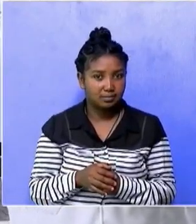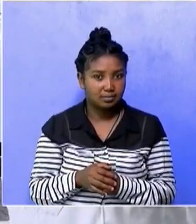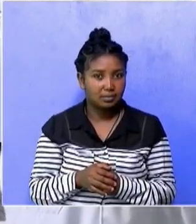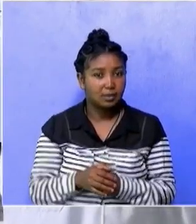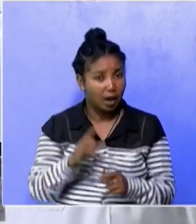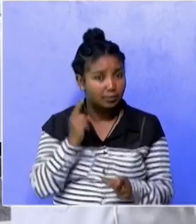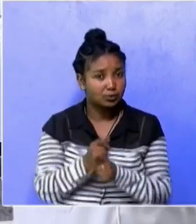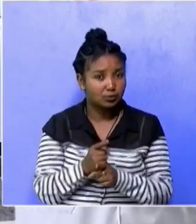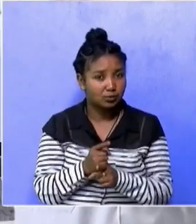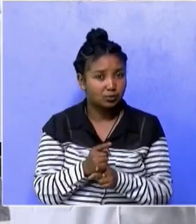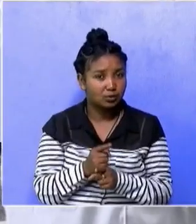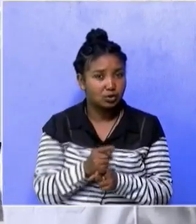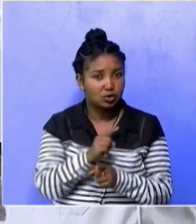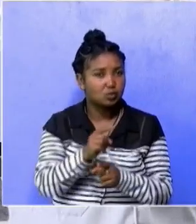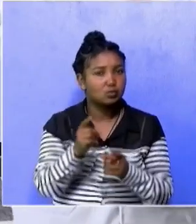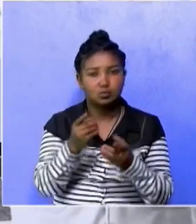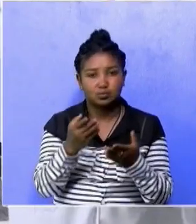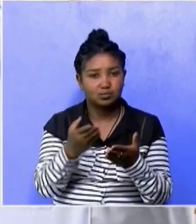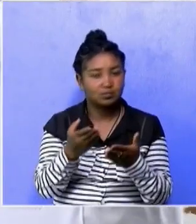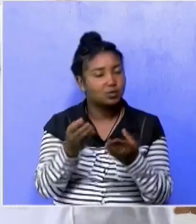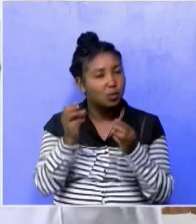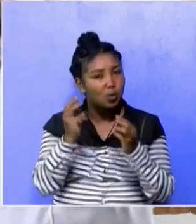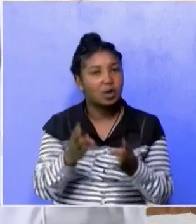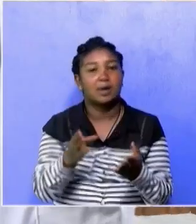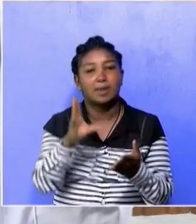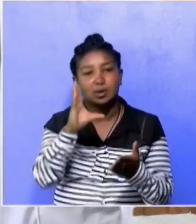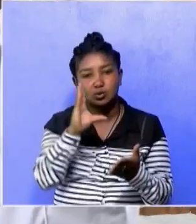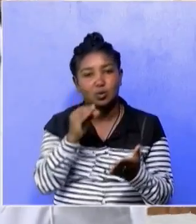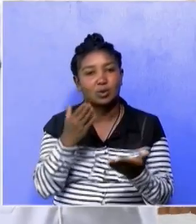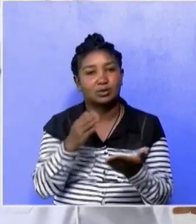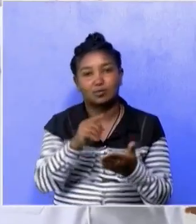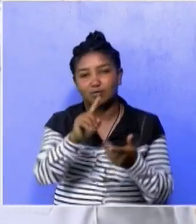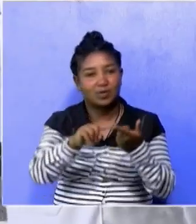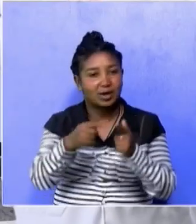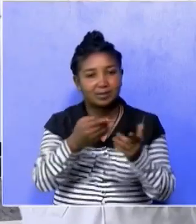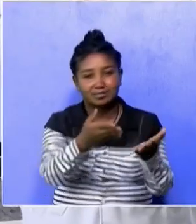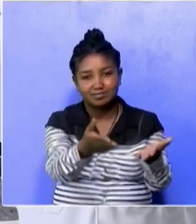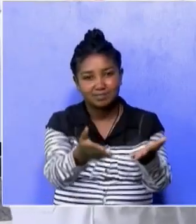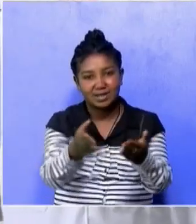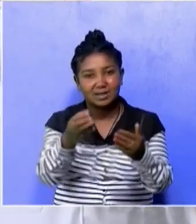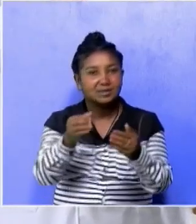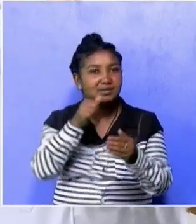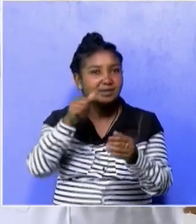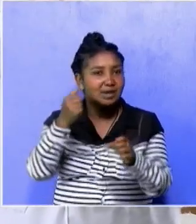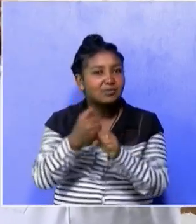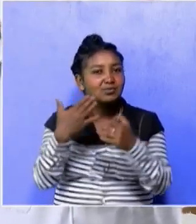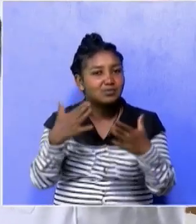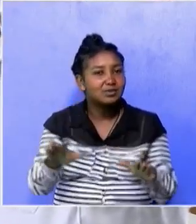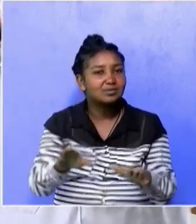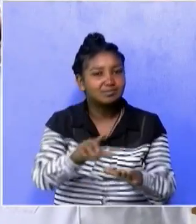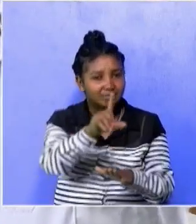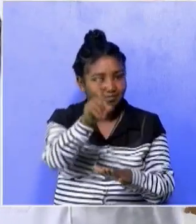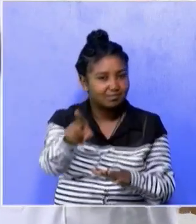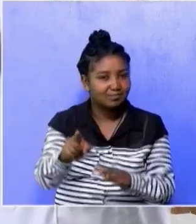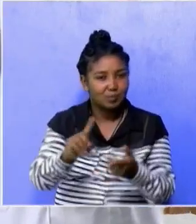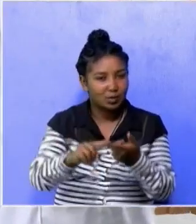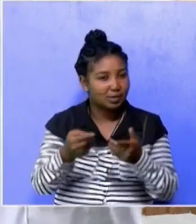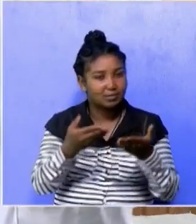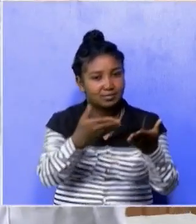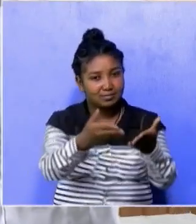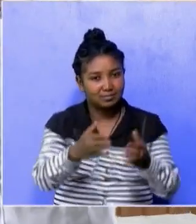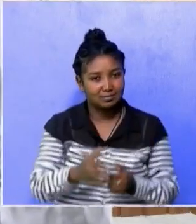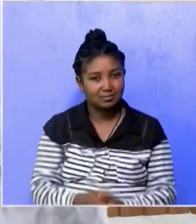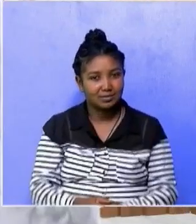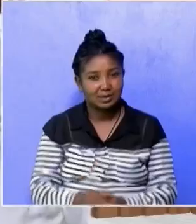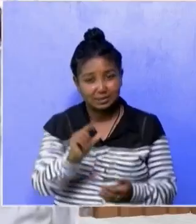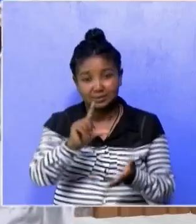I'm sure that you will come and talk with your friends what you did last time.